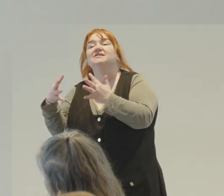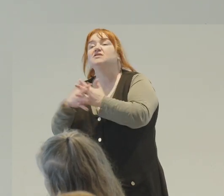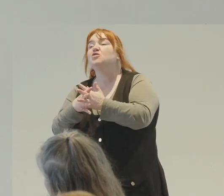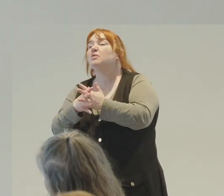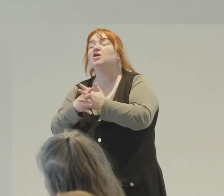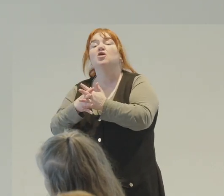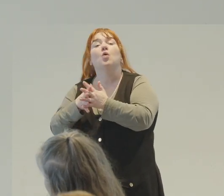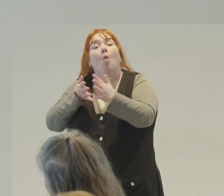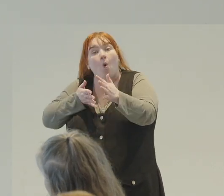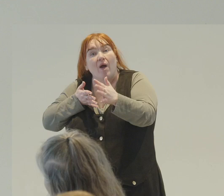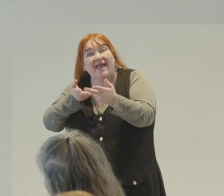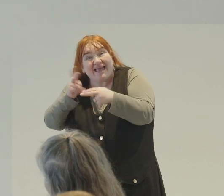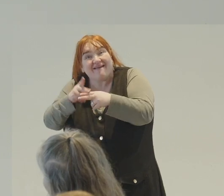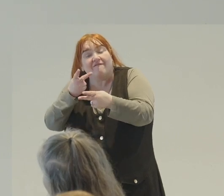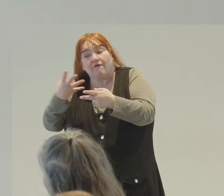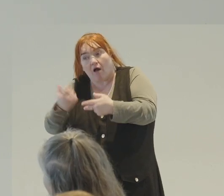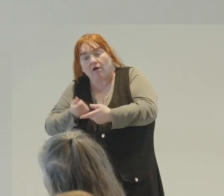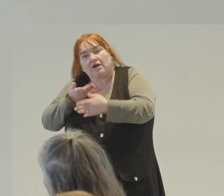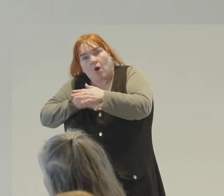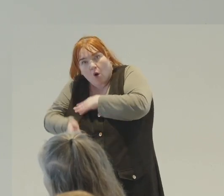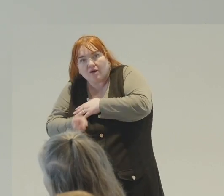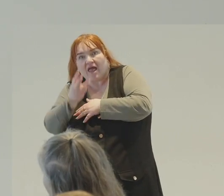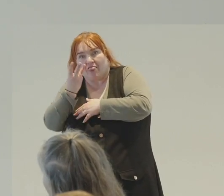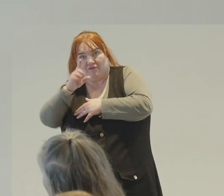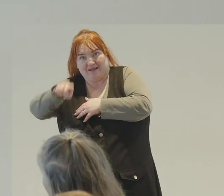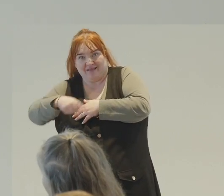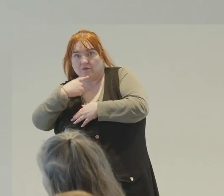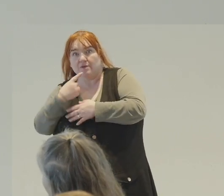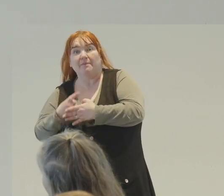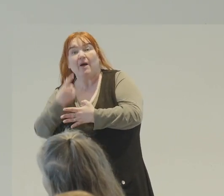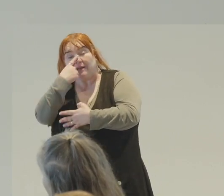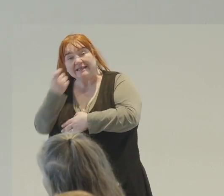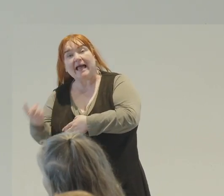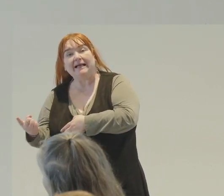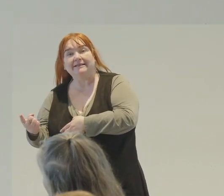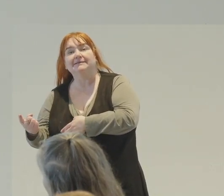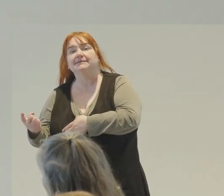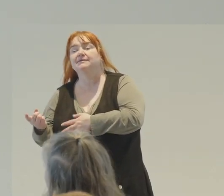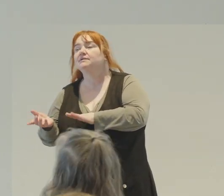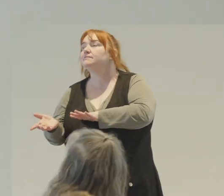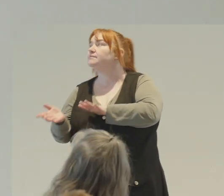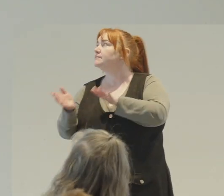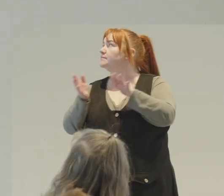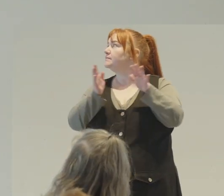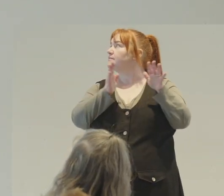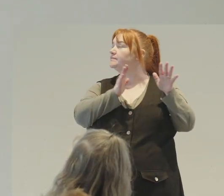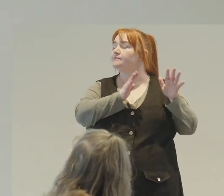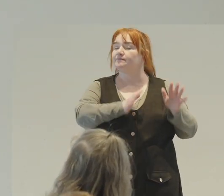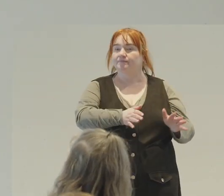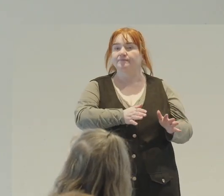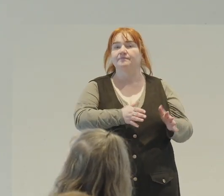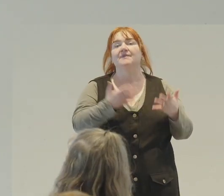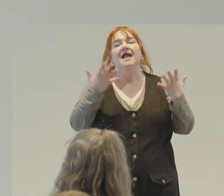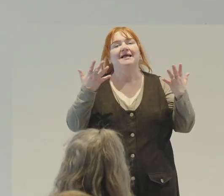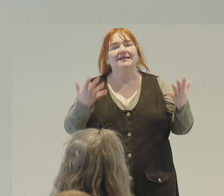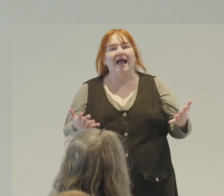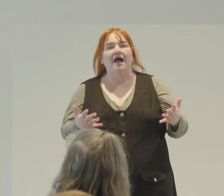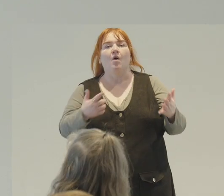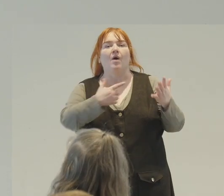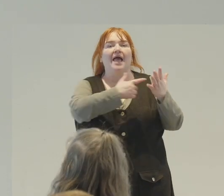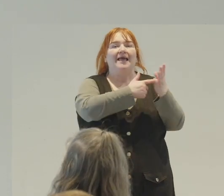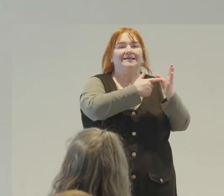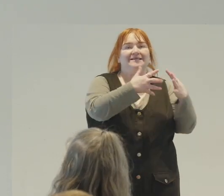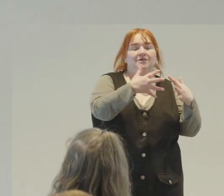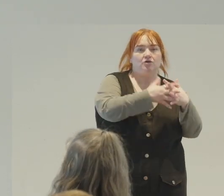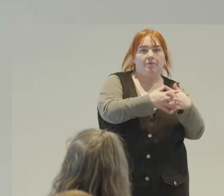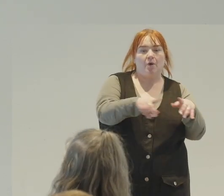Now I'm gonna look at access to work and benefits. And this is where there's some crossover. I think that's very relevant to learning disabled